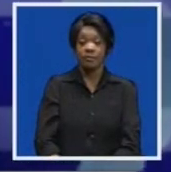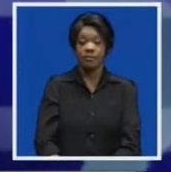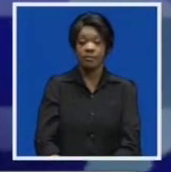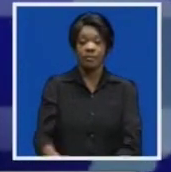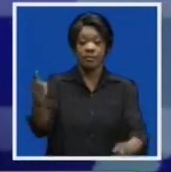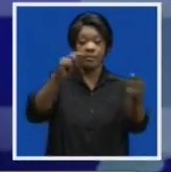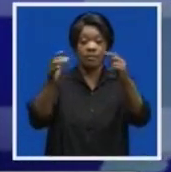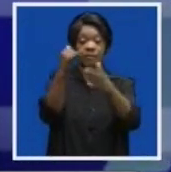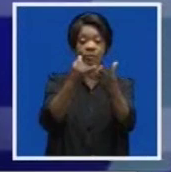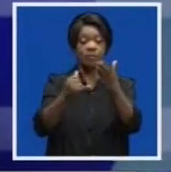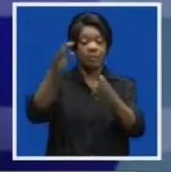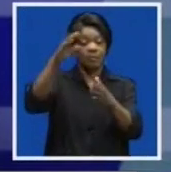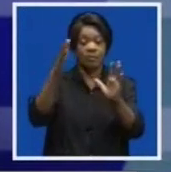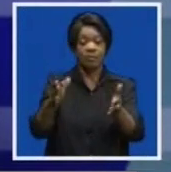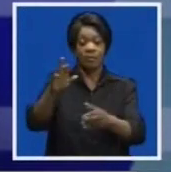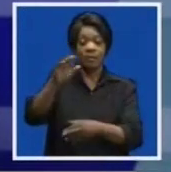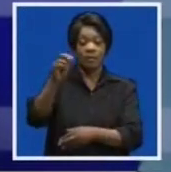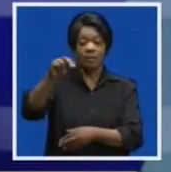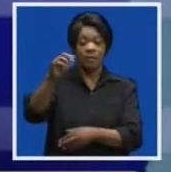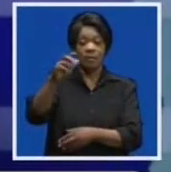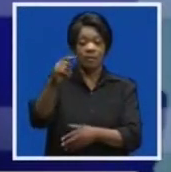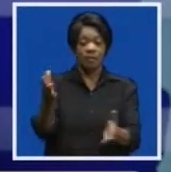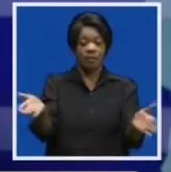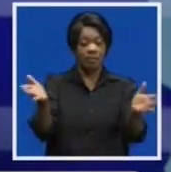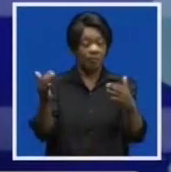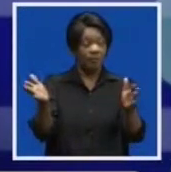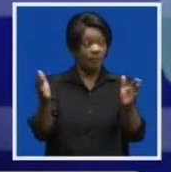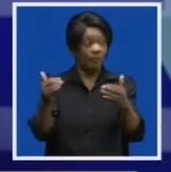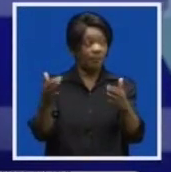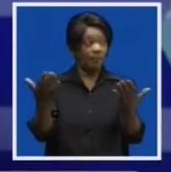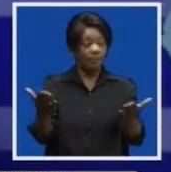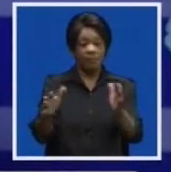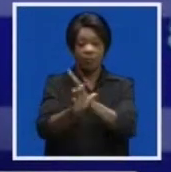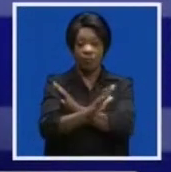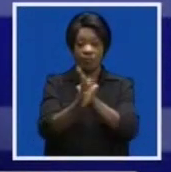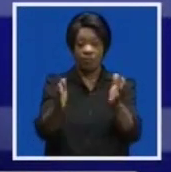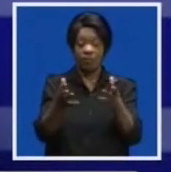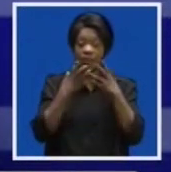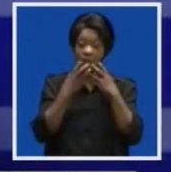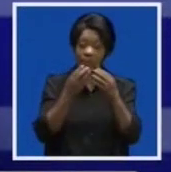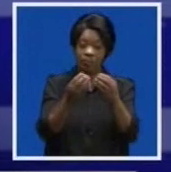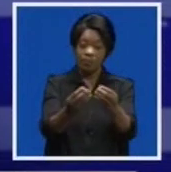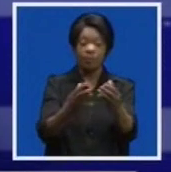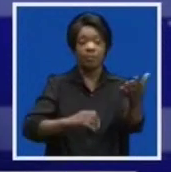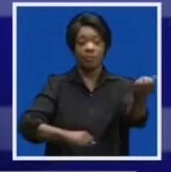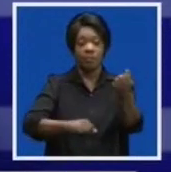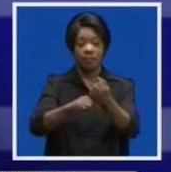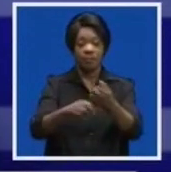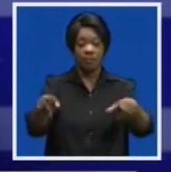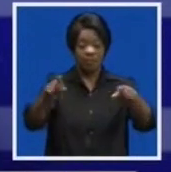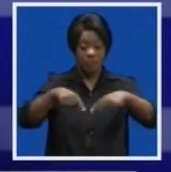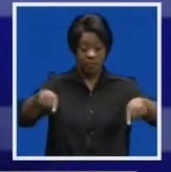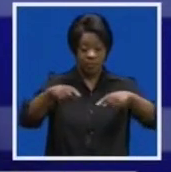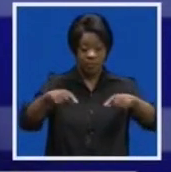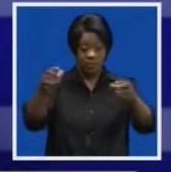Now, Tourism and Arts Minister Ronald Chitotela has urged his Zambians to appreciate and support